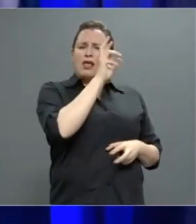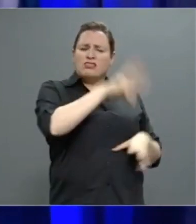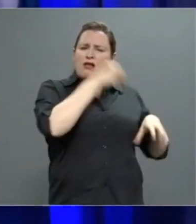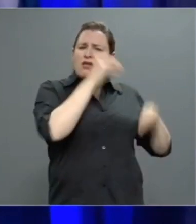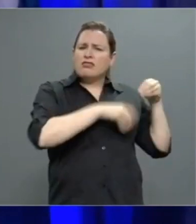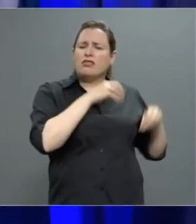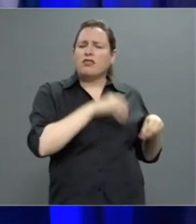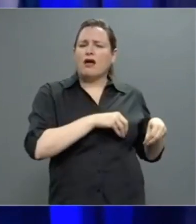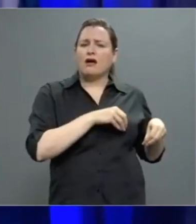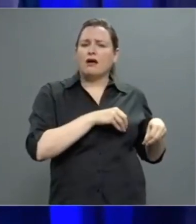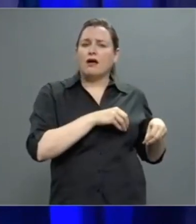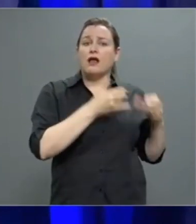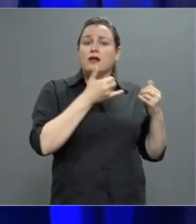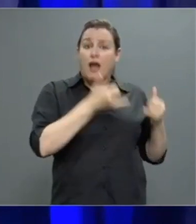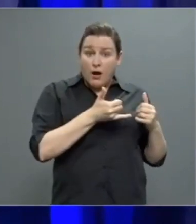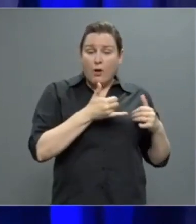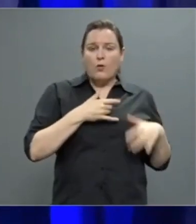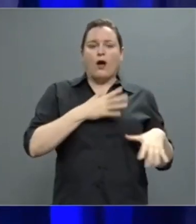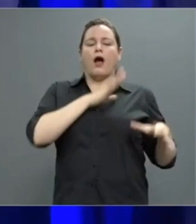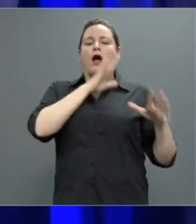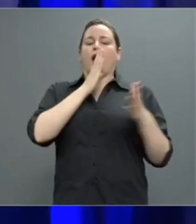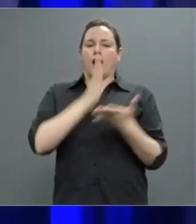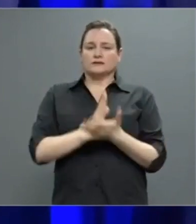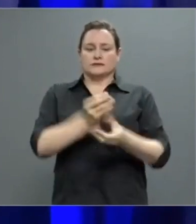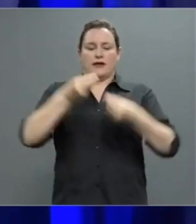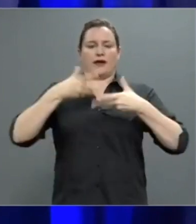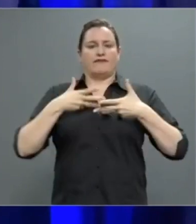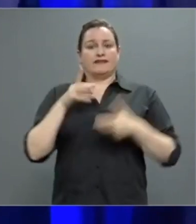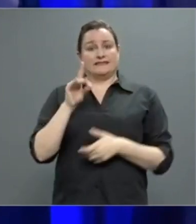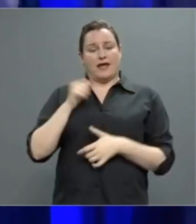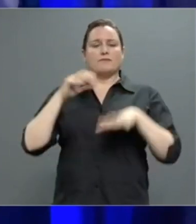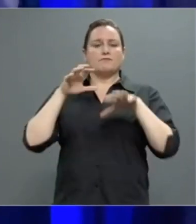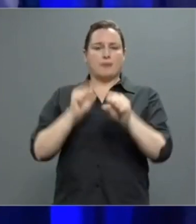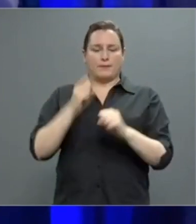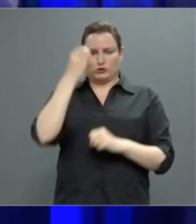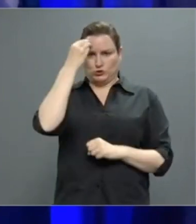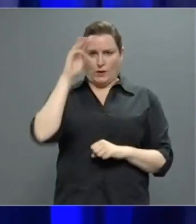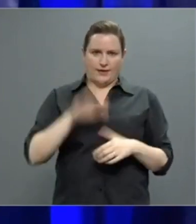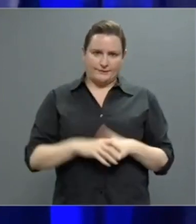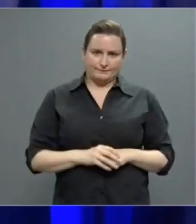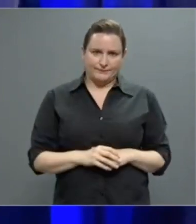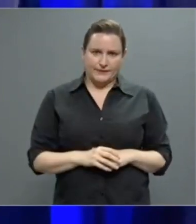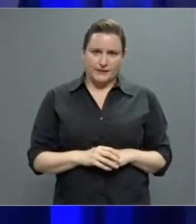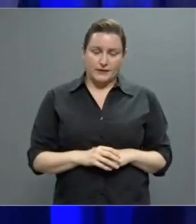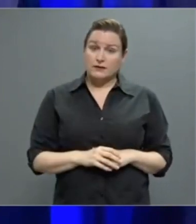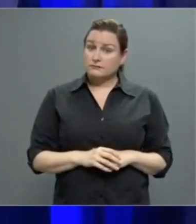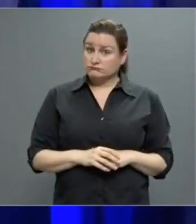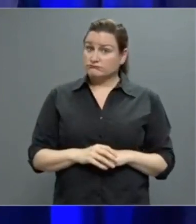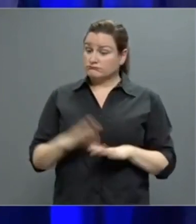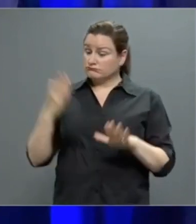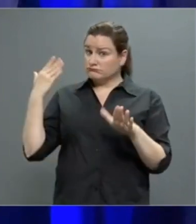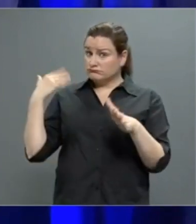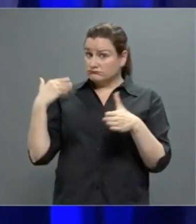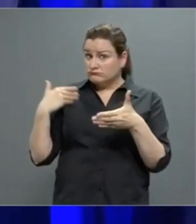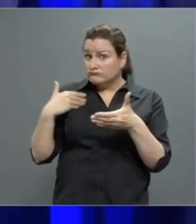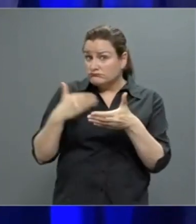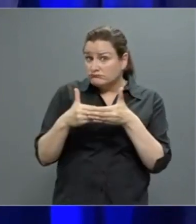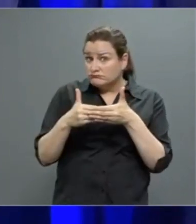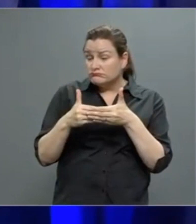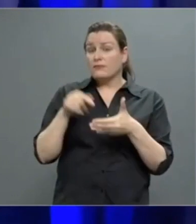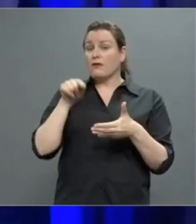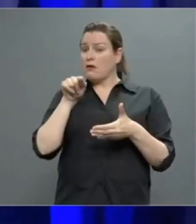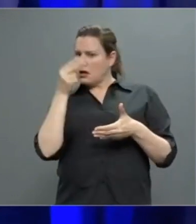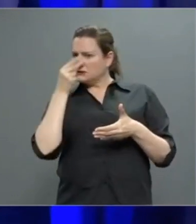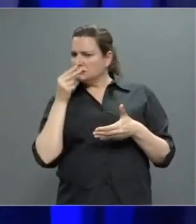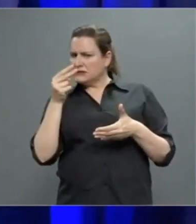the residents of Tshwane. If we resolutely stick to our principles, as we've recently done in Tshwane, there is a clear path